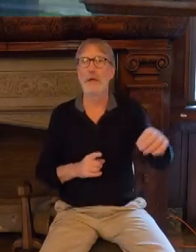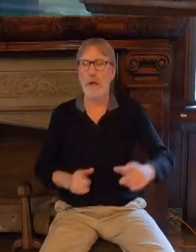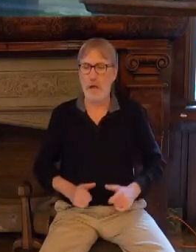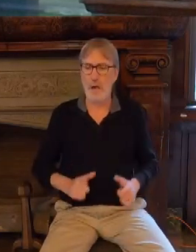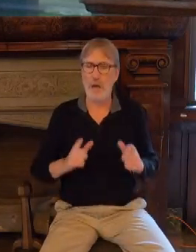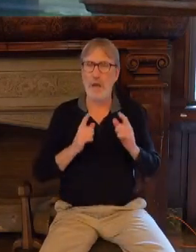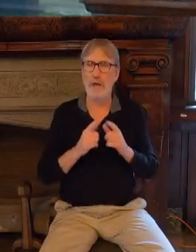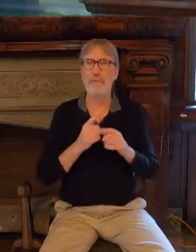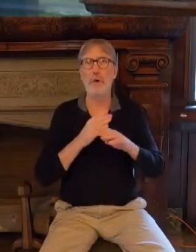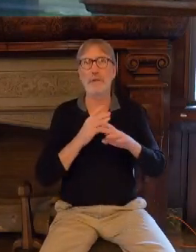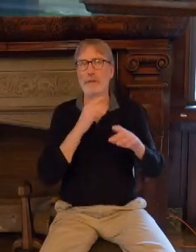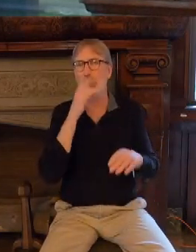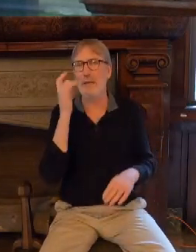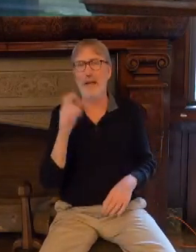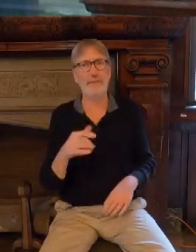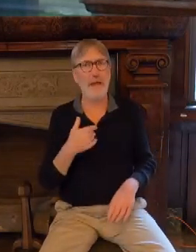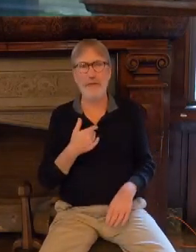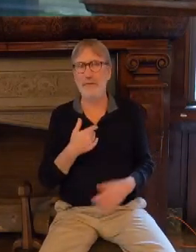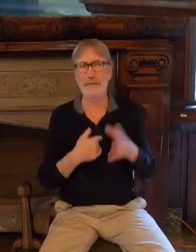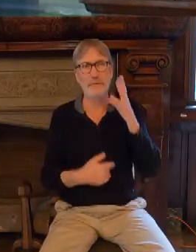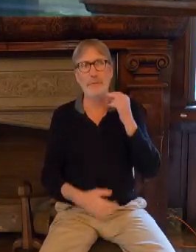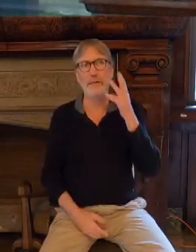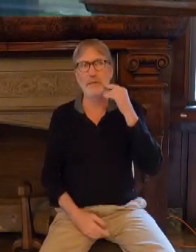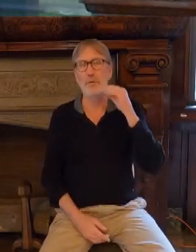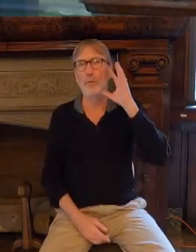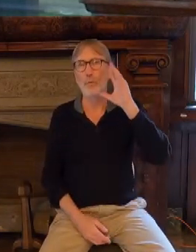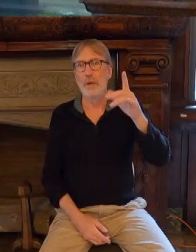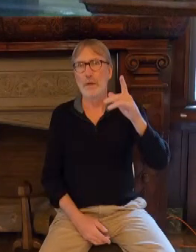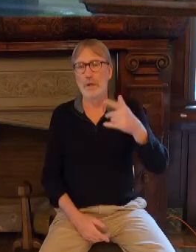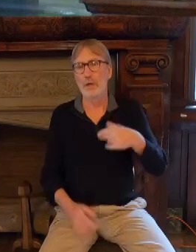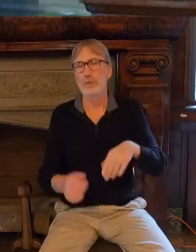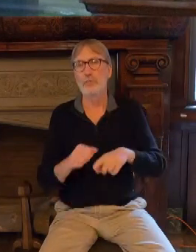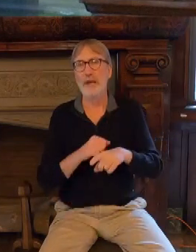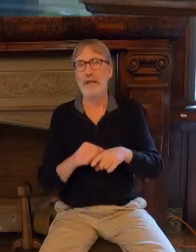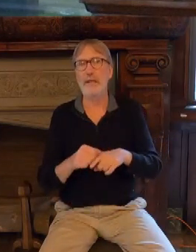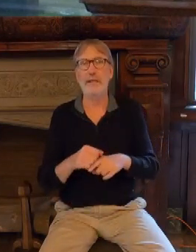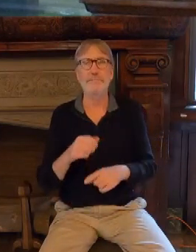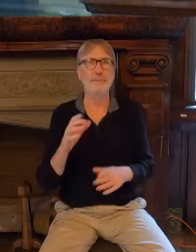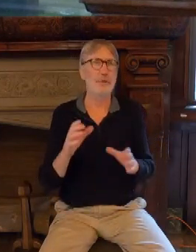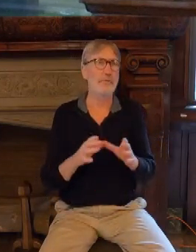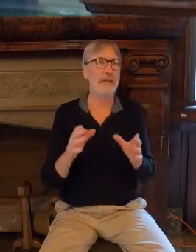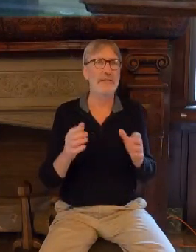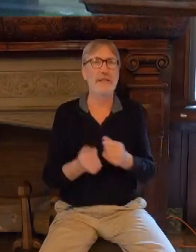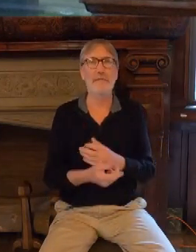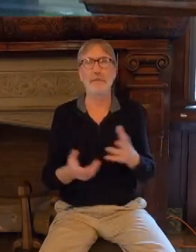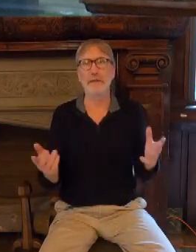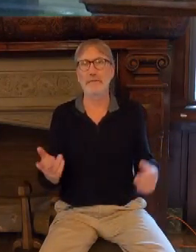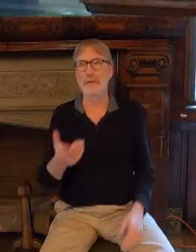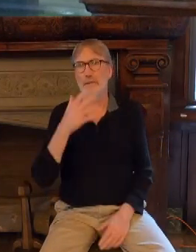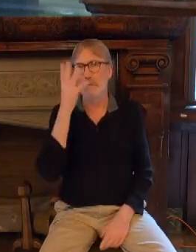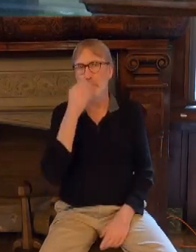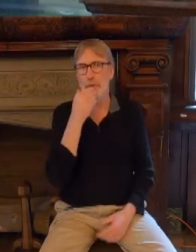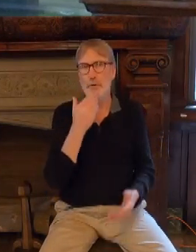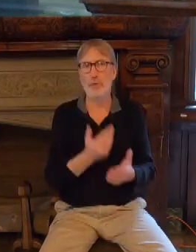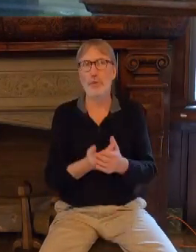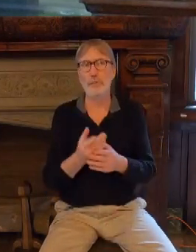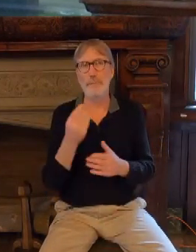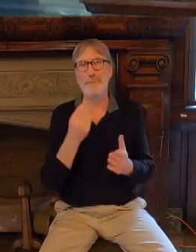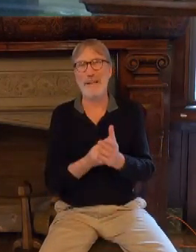don't even need to have past experience. We will train them, we will certify them. It's a fairly decent wage. The city's